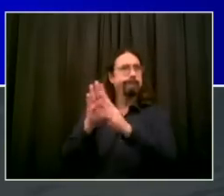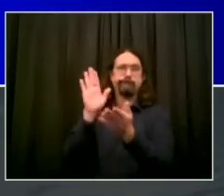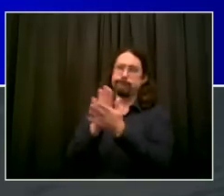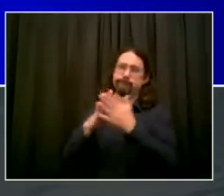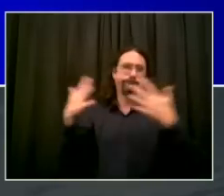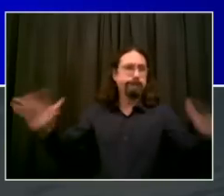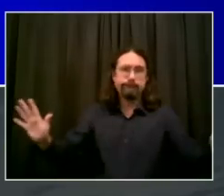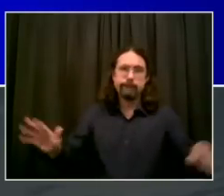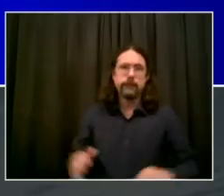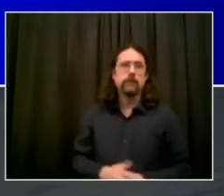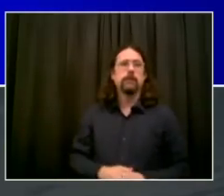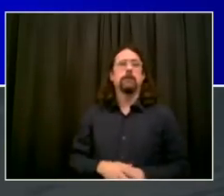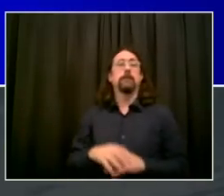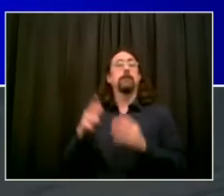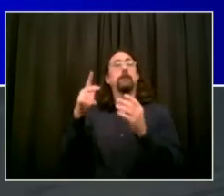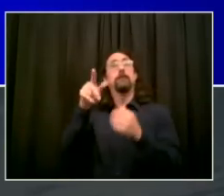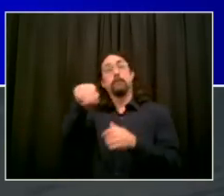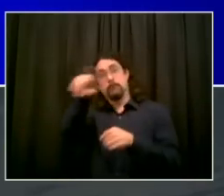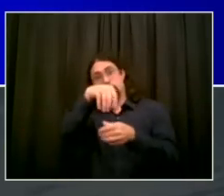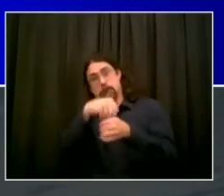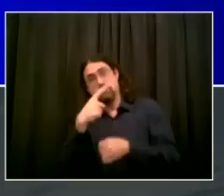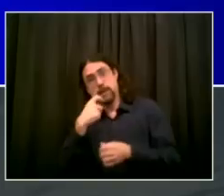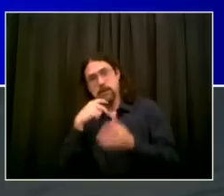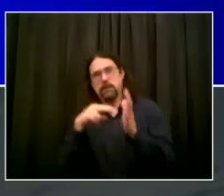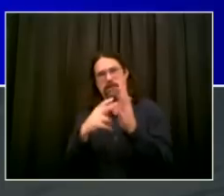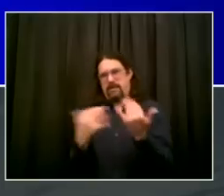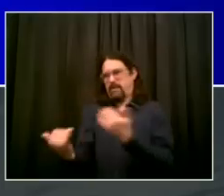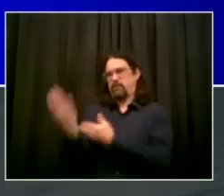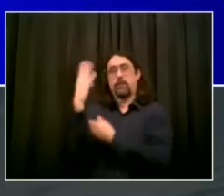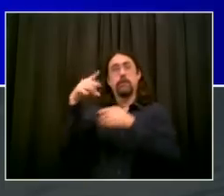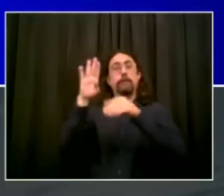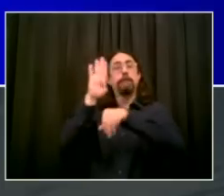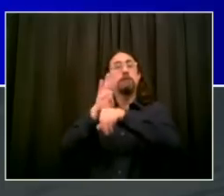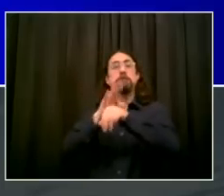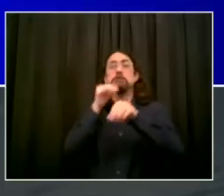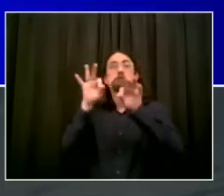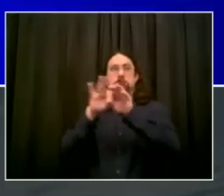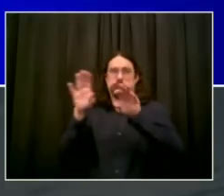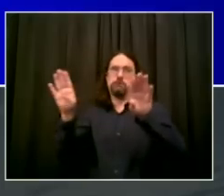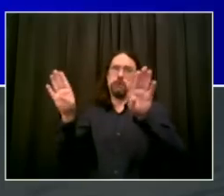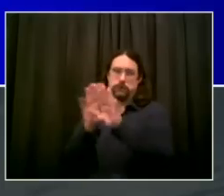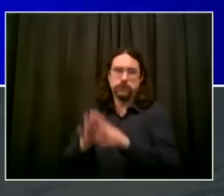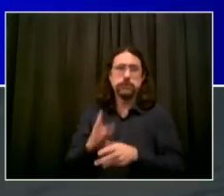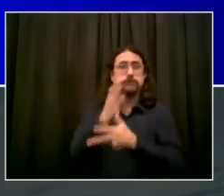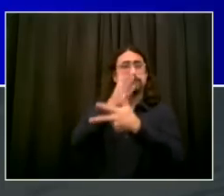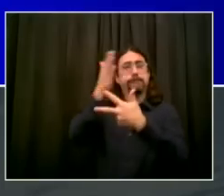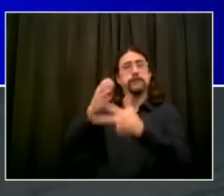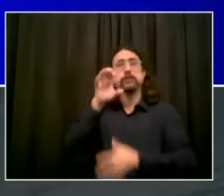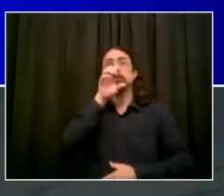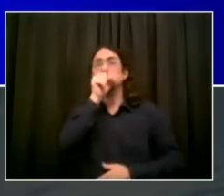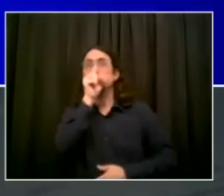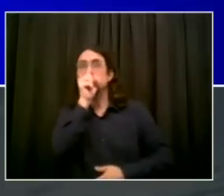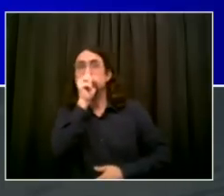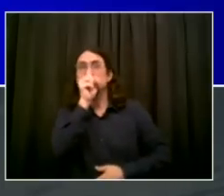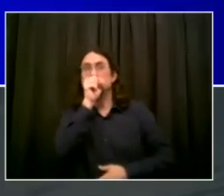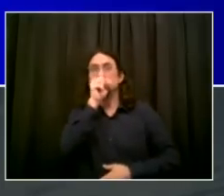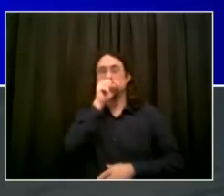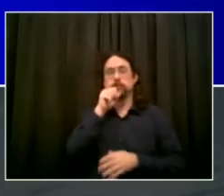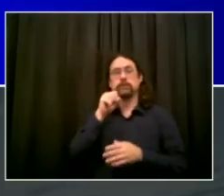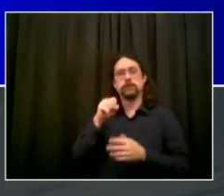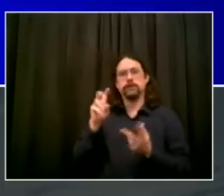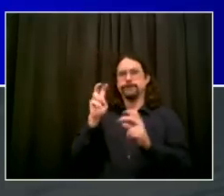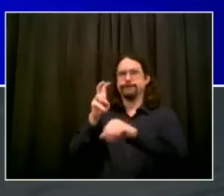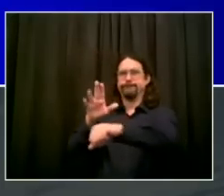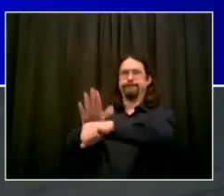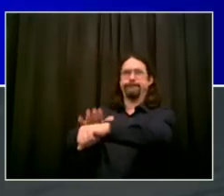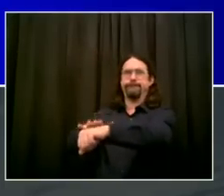or outdoor gatherings. Now, the orange zone is a quote-unquote warning zone. That means schools are closed, public and